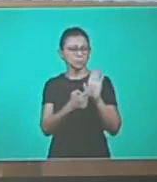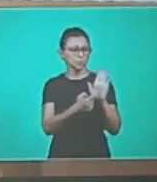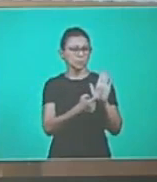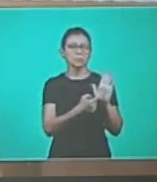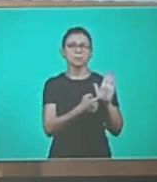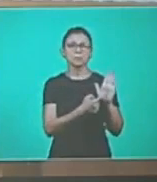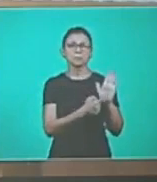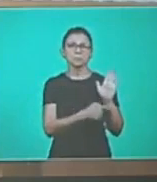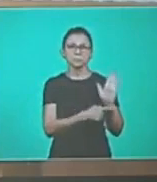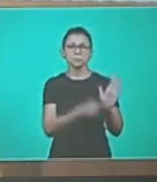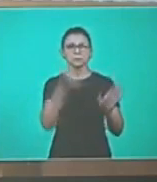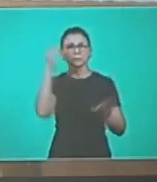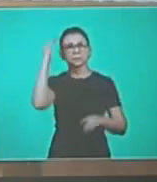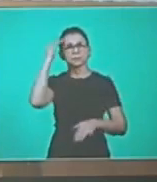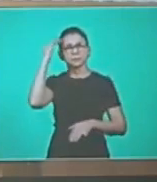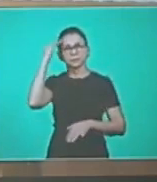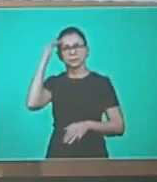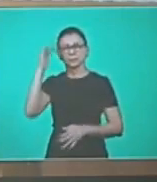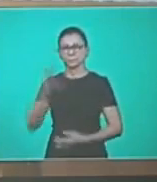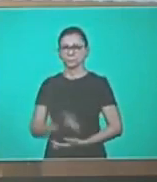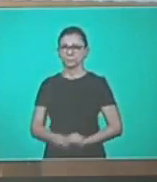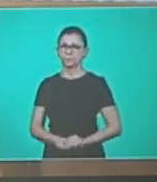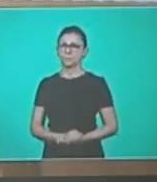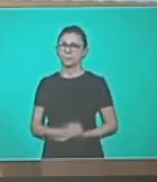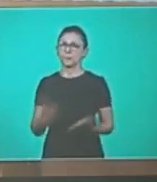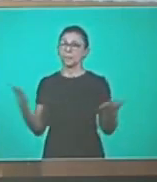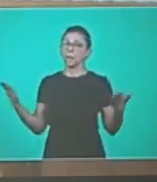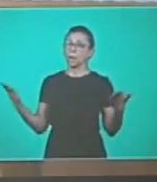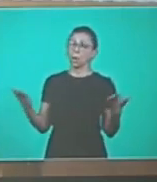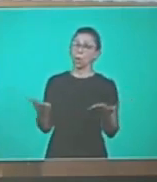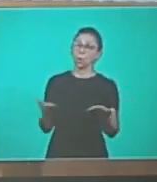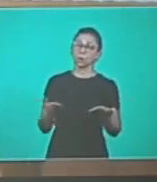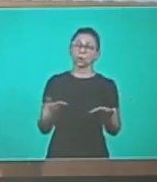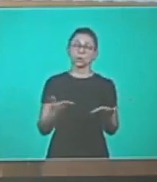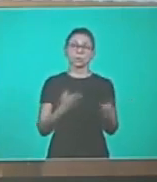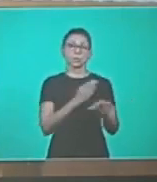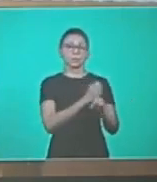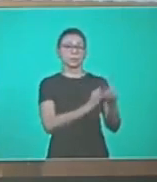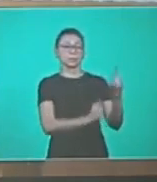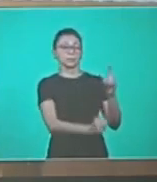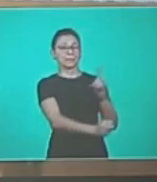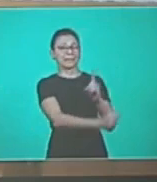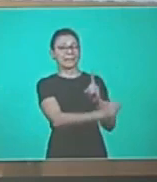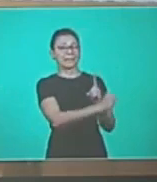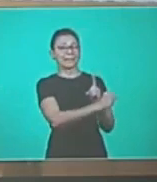continue listening and understanding. So many